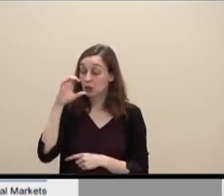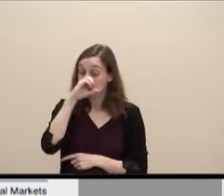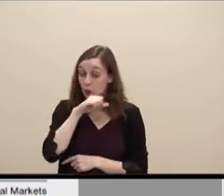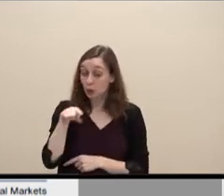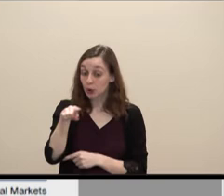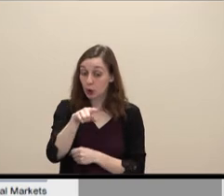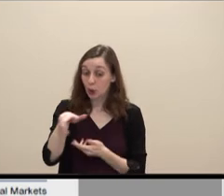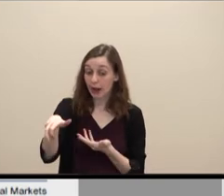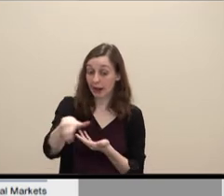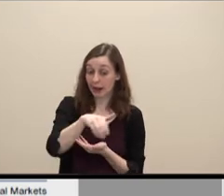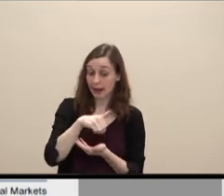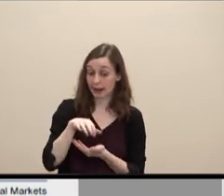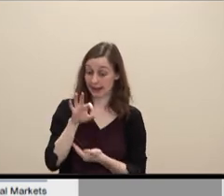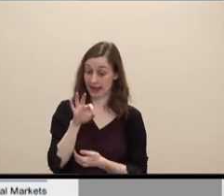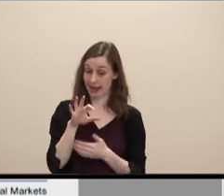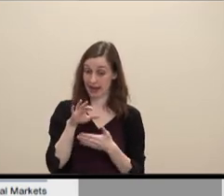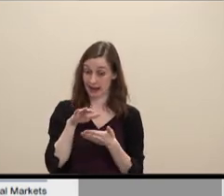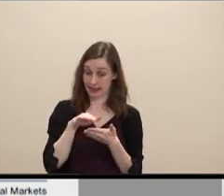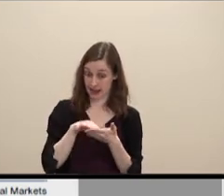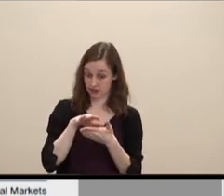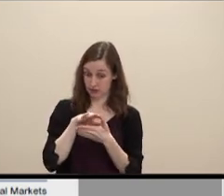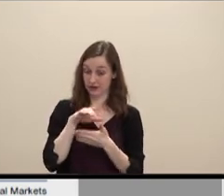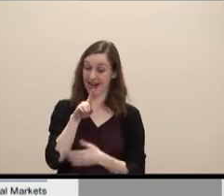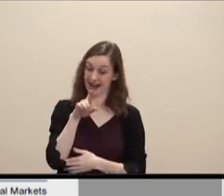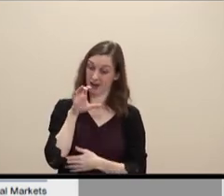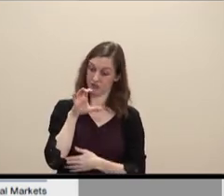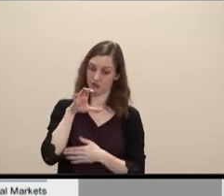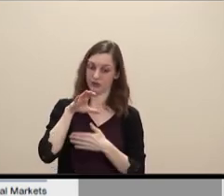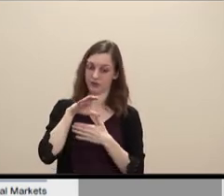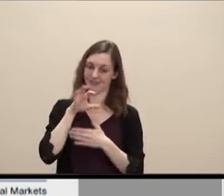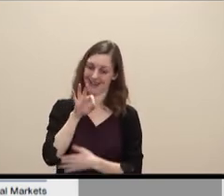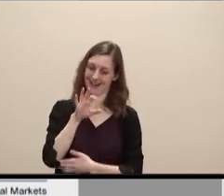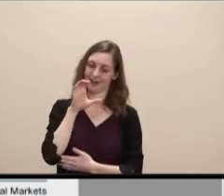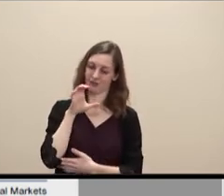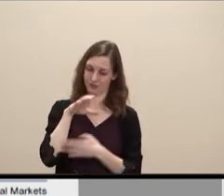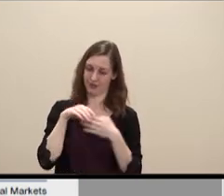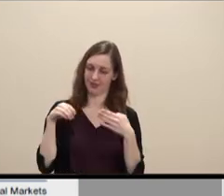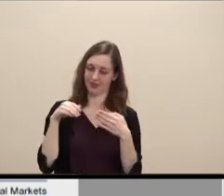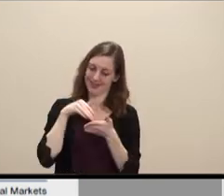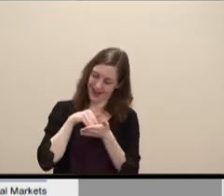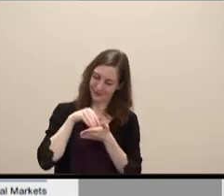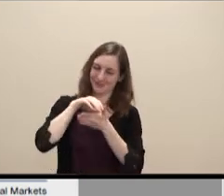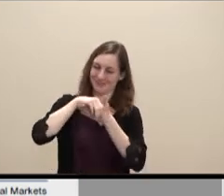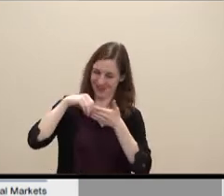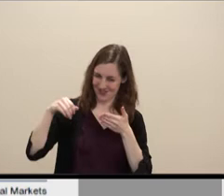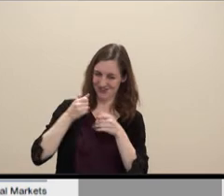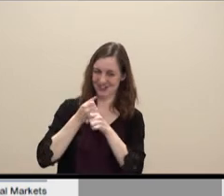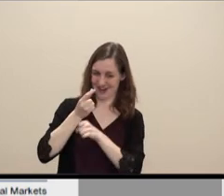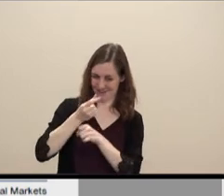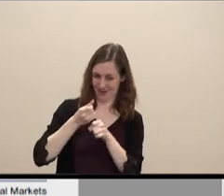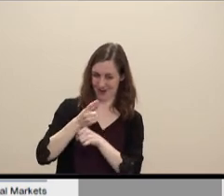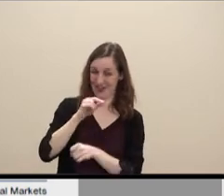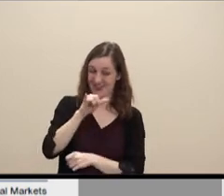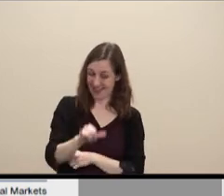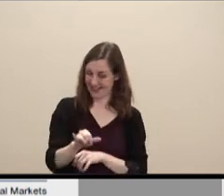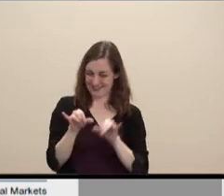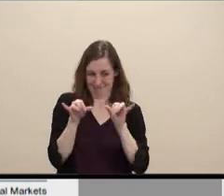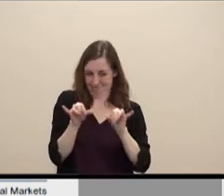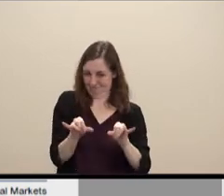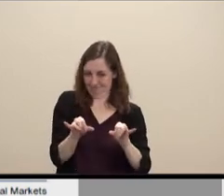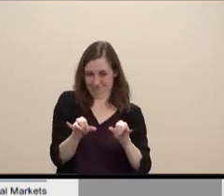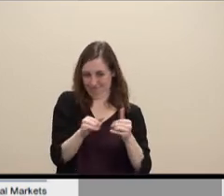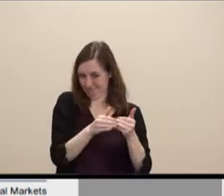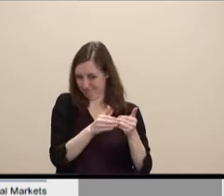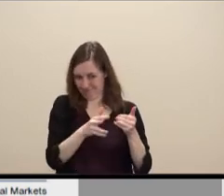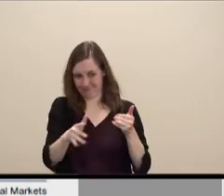year into your INS fund from frozen levies. We allocate that, and that's a fixed amount per year. We don't assume that that grows over the